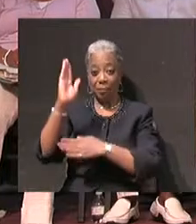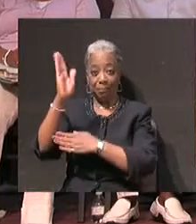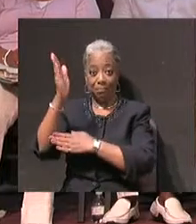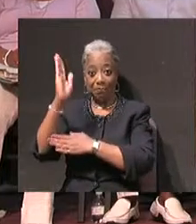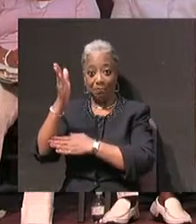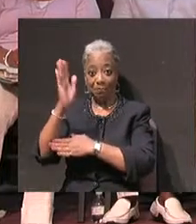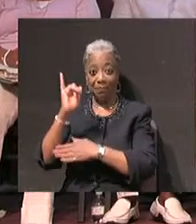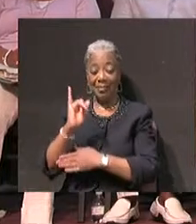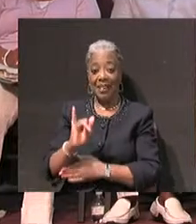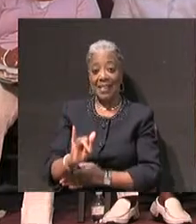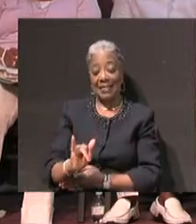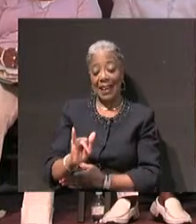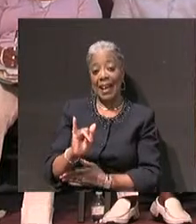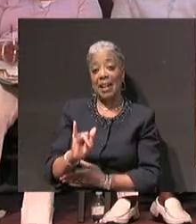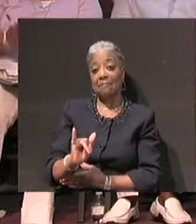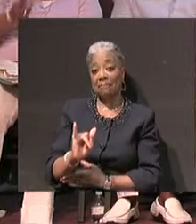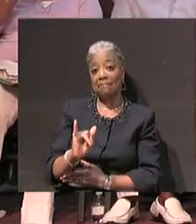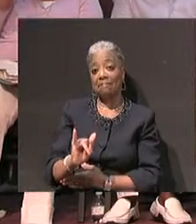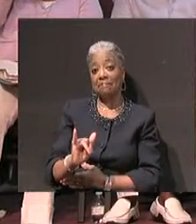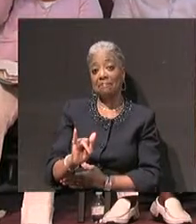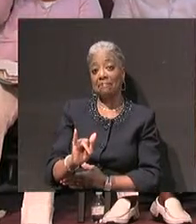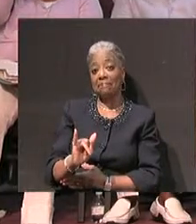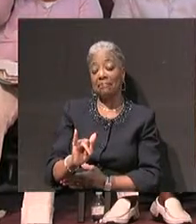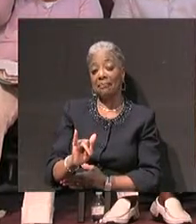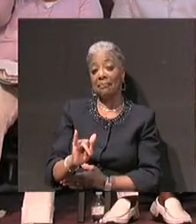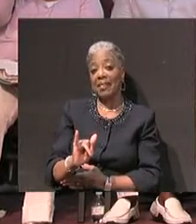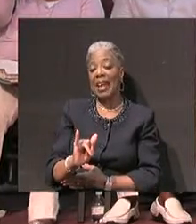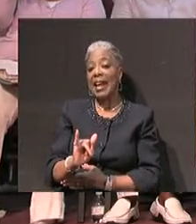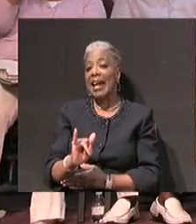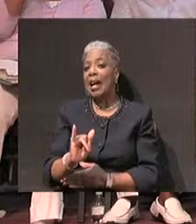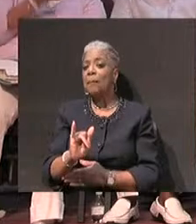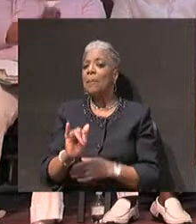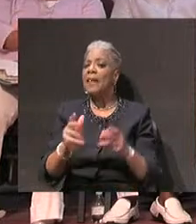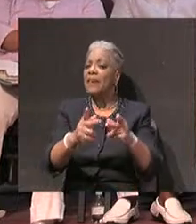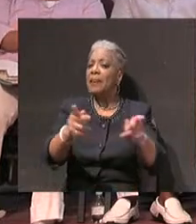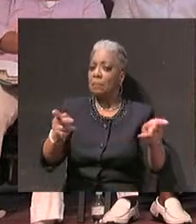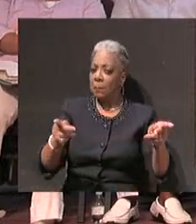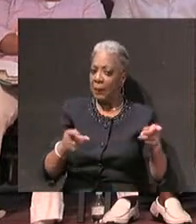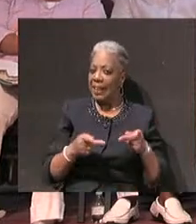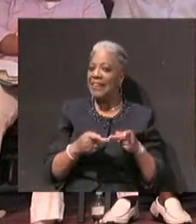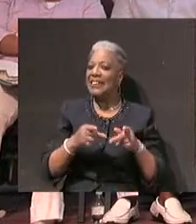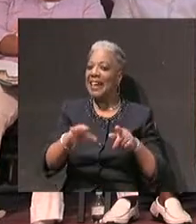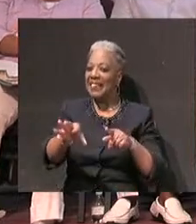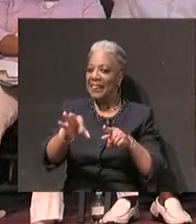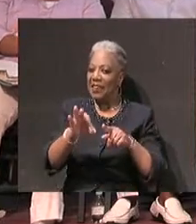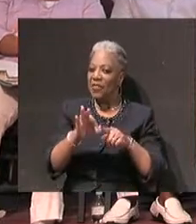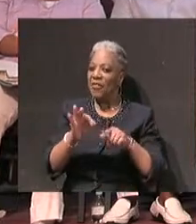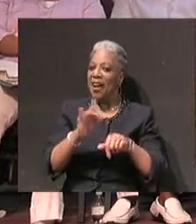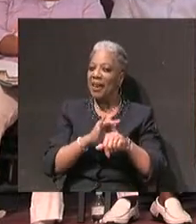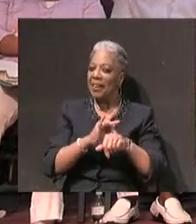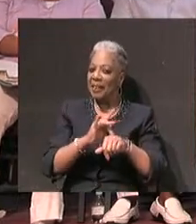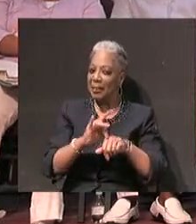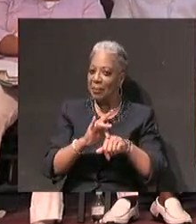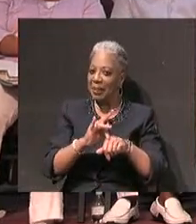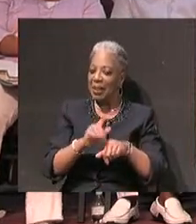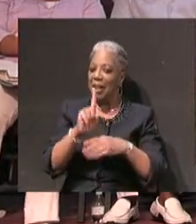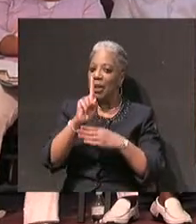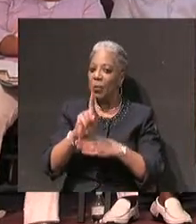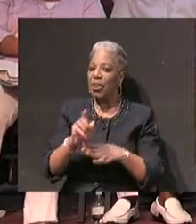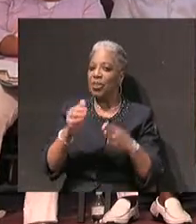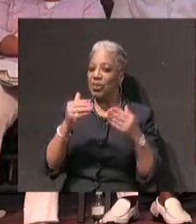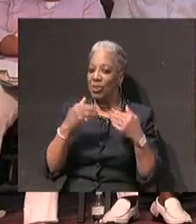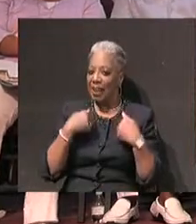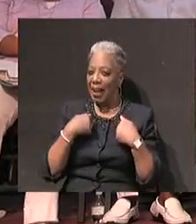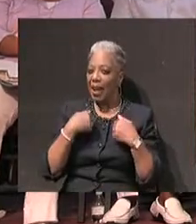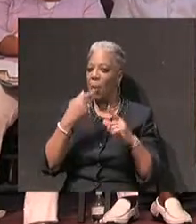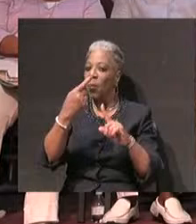All right. Said, and found it just as the women said. And we ought to just have a whole month of just talking about some things